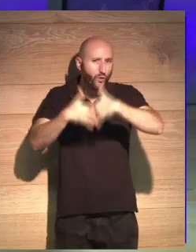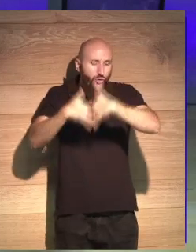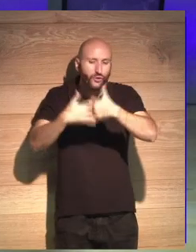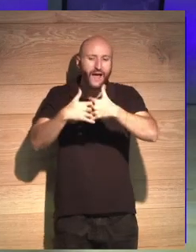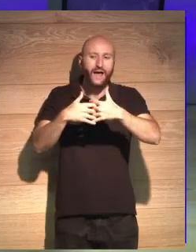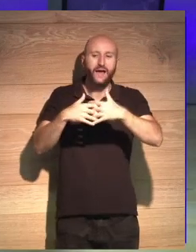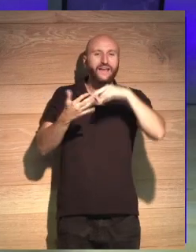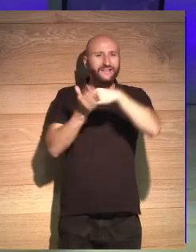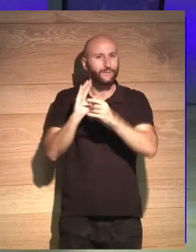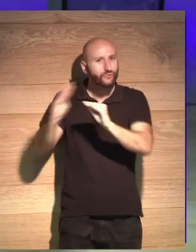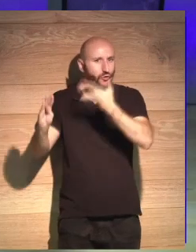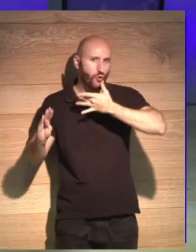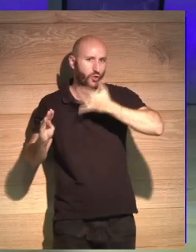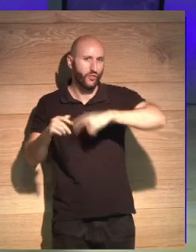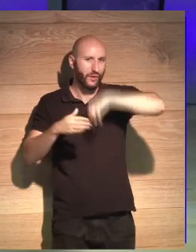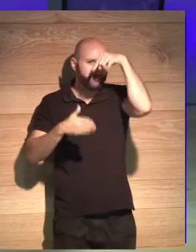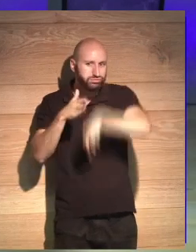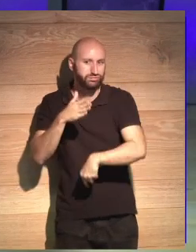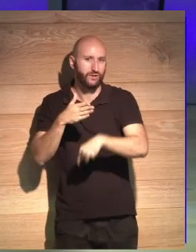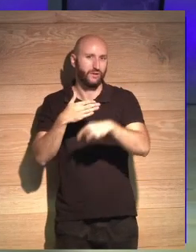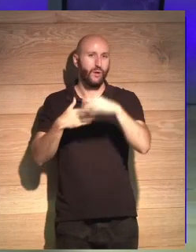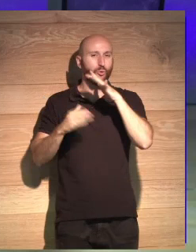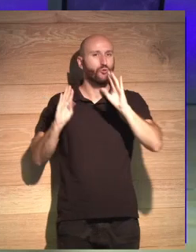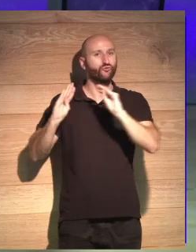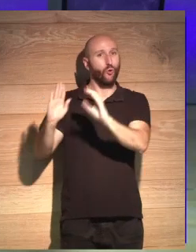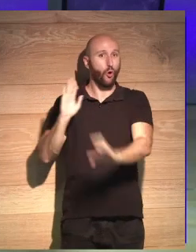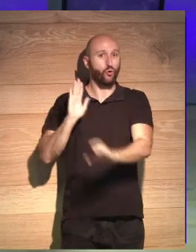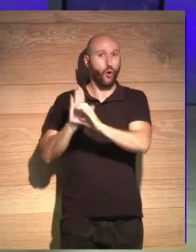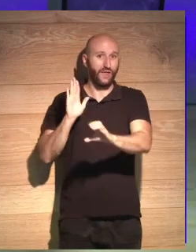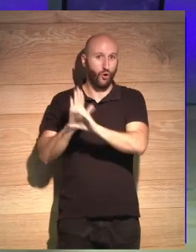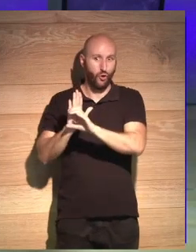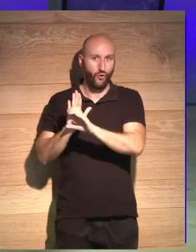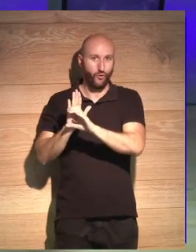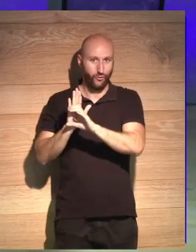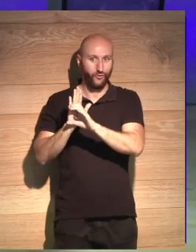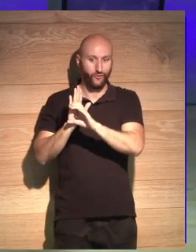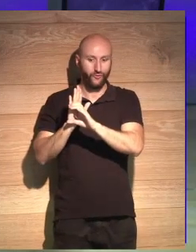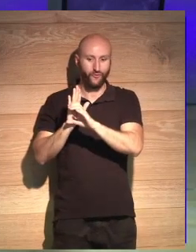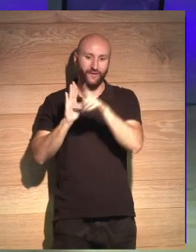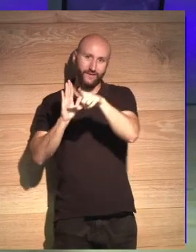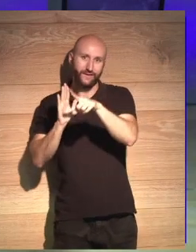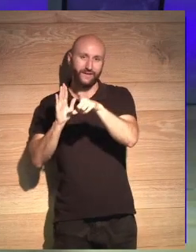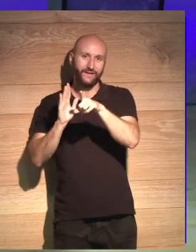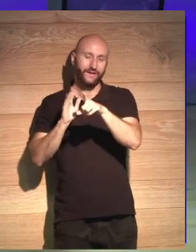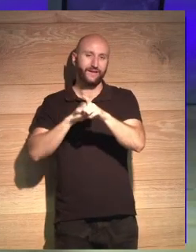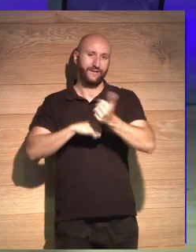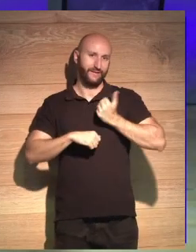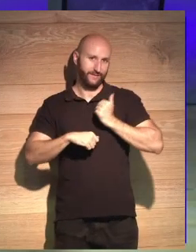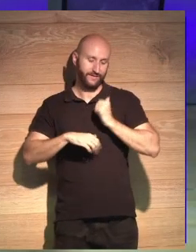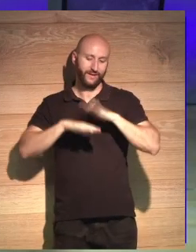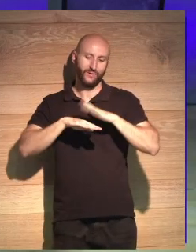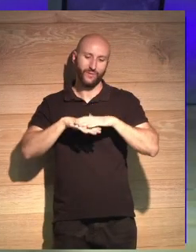game very well. They know how it works. They know the underlying system, the underlying code, and they know how to use